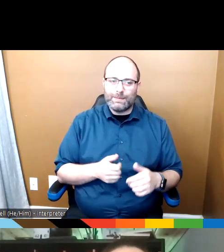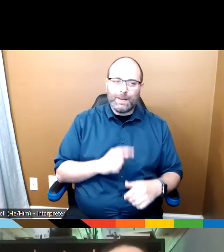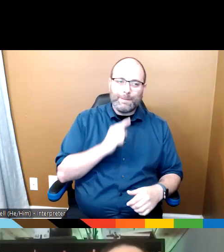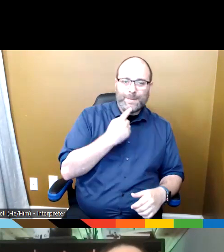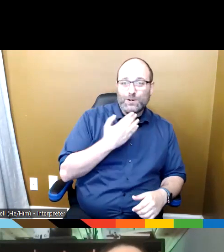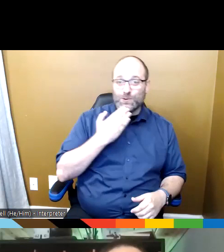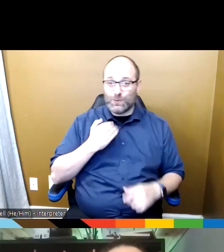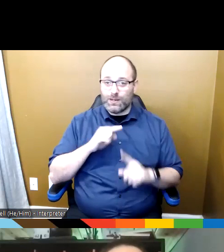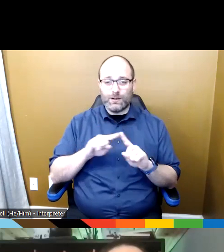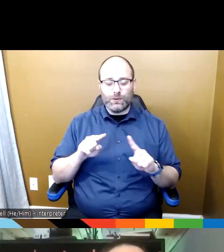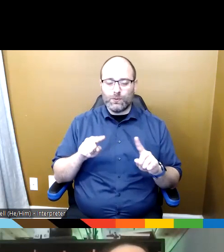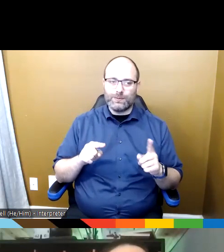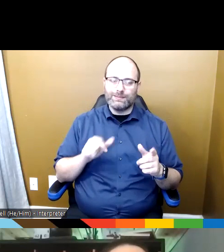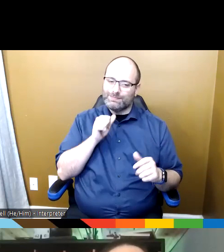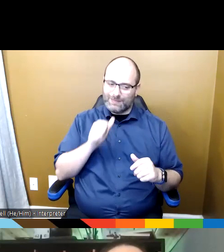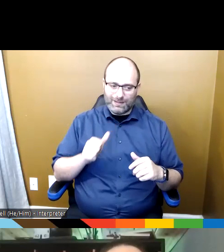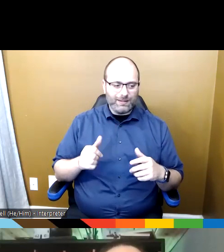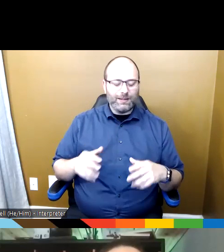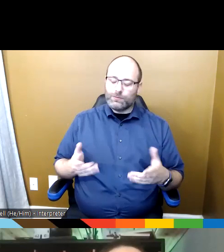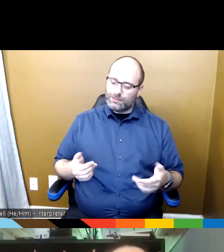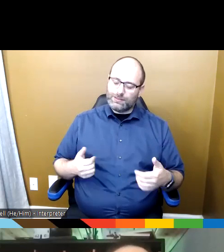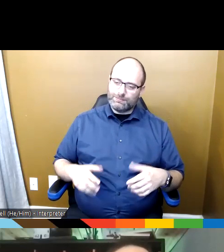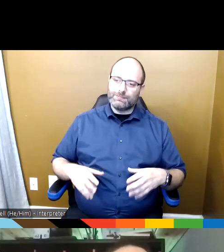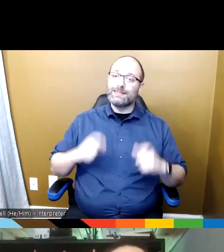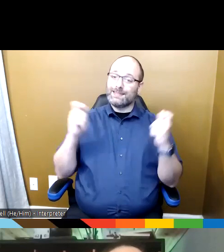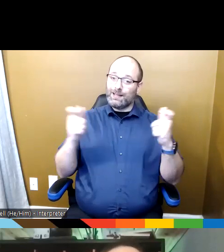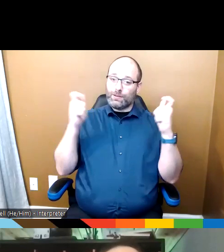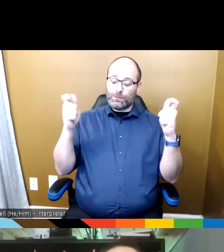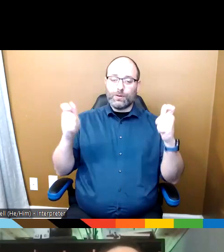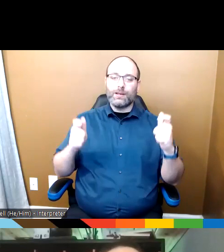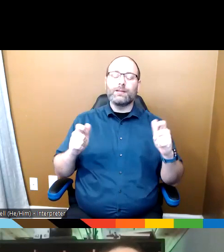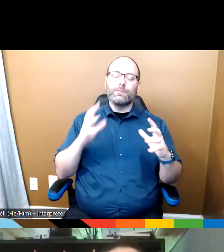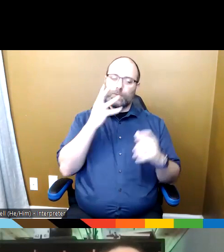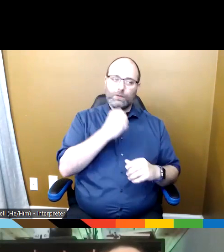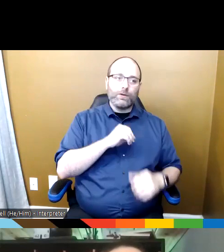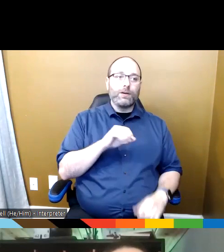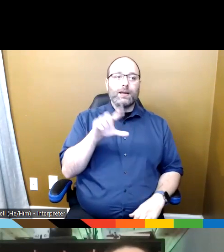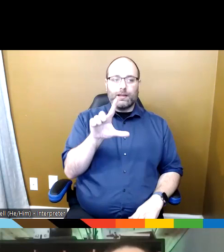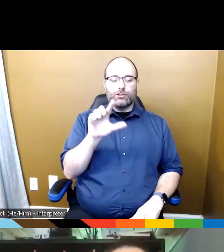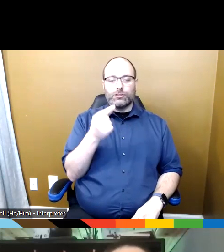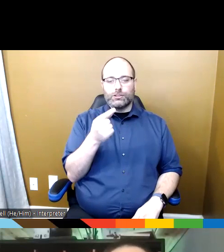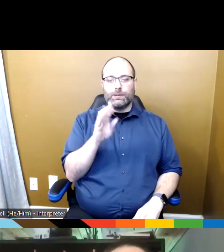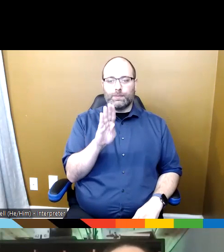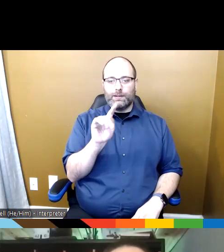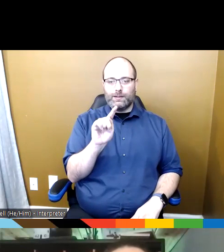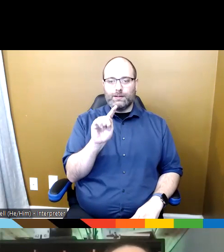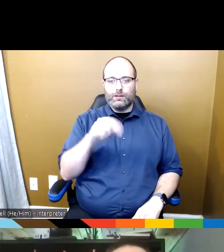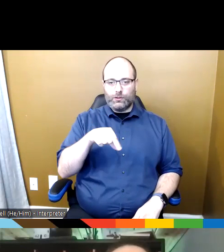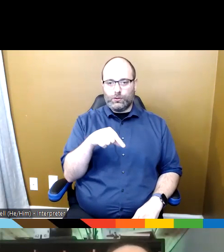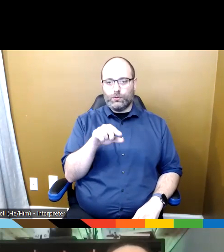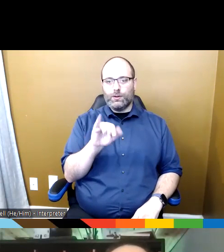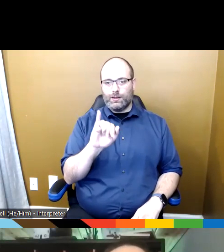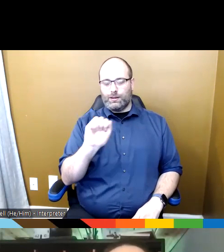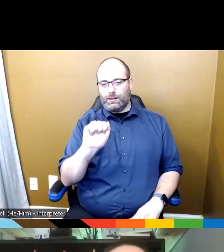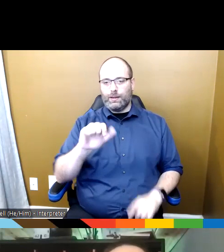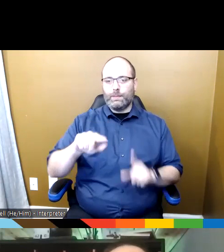we unabashedly celebrate the joy and beauty of LGBTQIA+ and trans existence, and draw